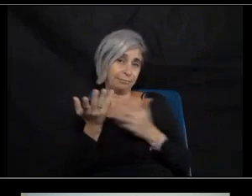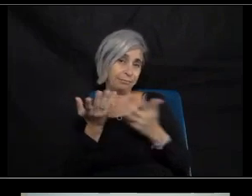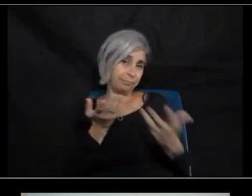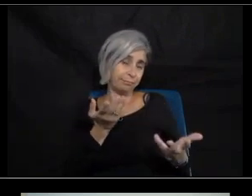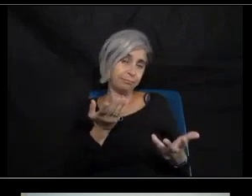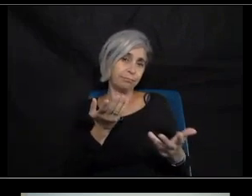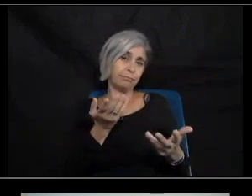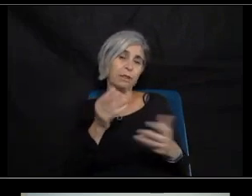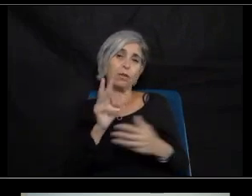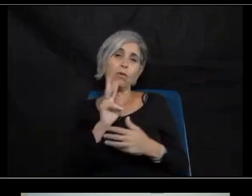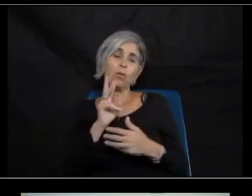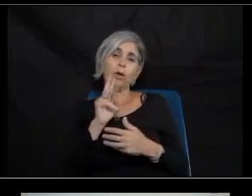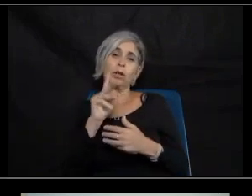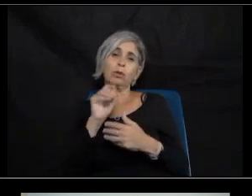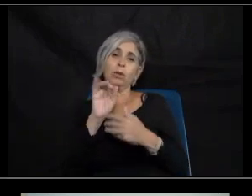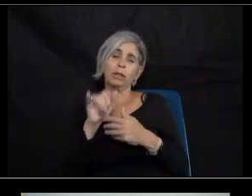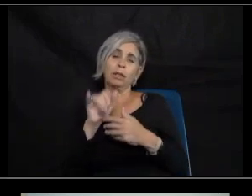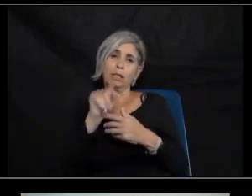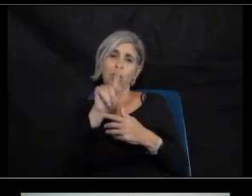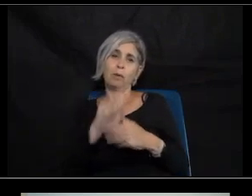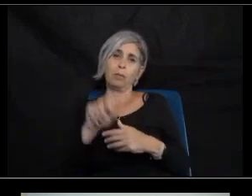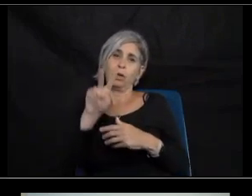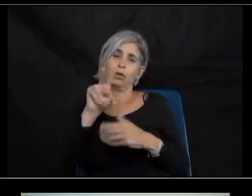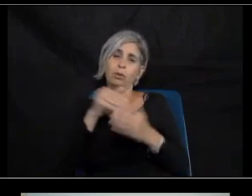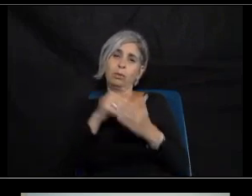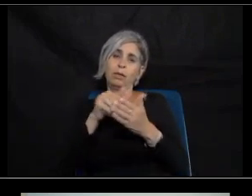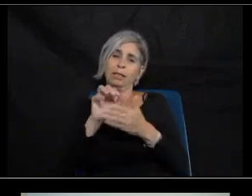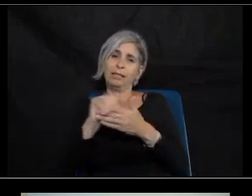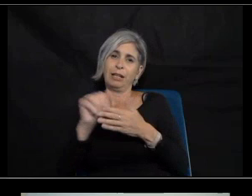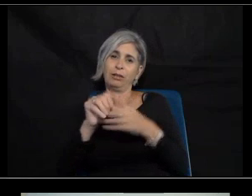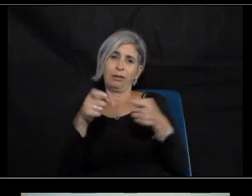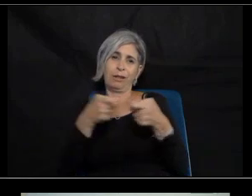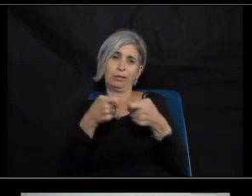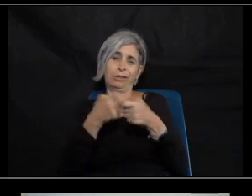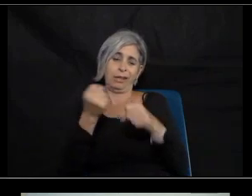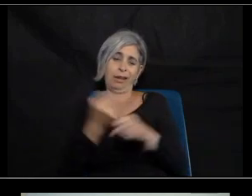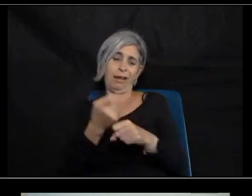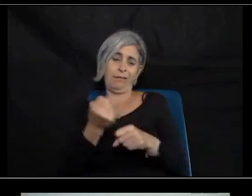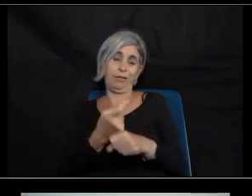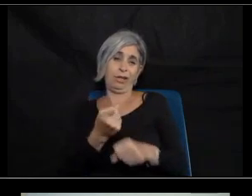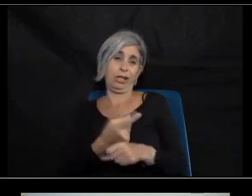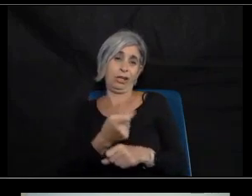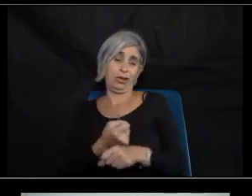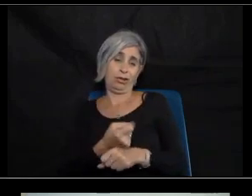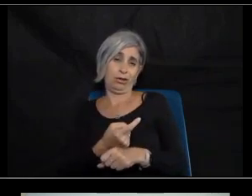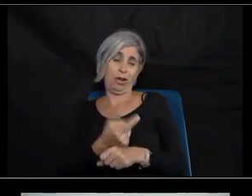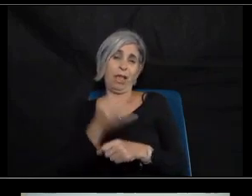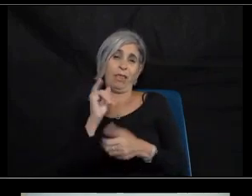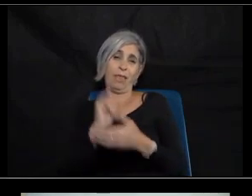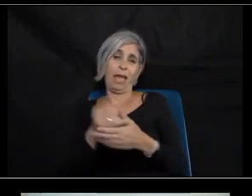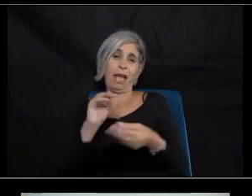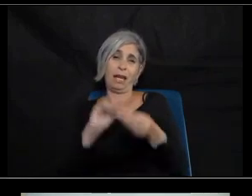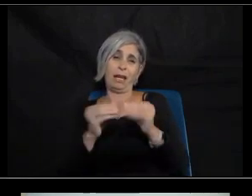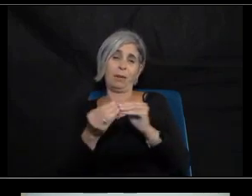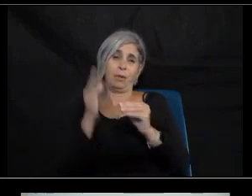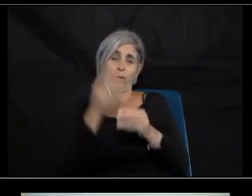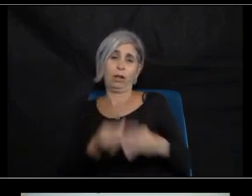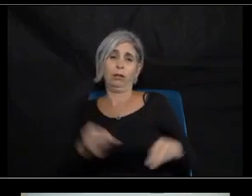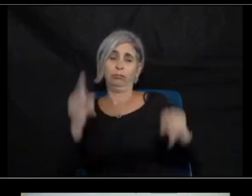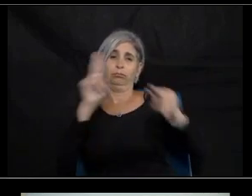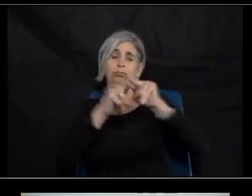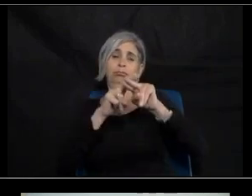the water utility spends $1.2 million in electricity each year. I believe that number is going to grow as